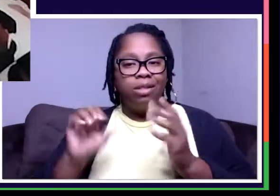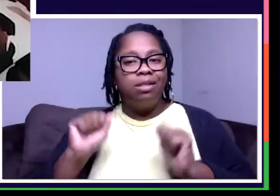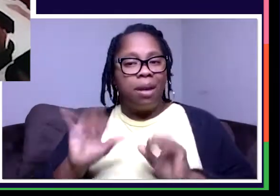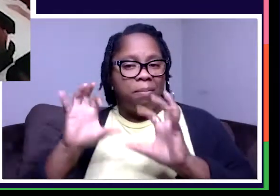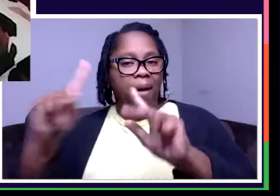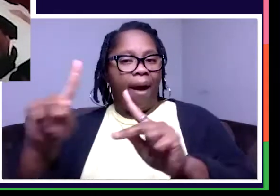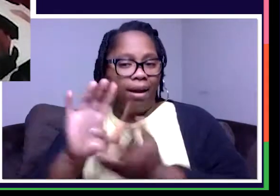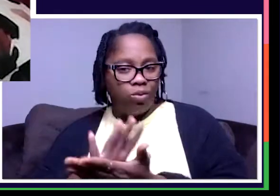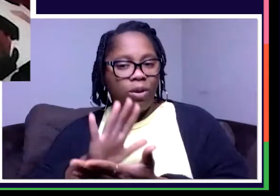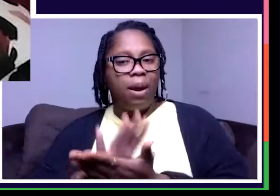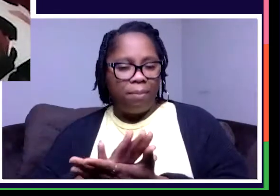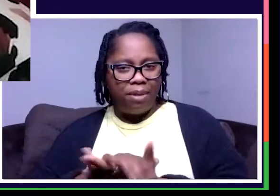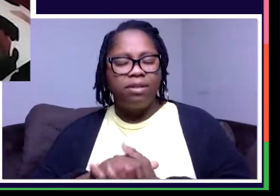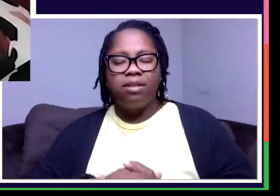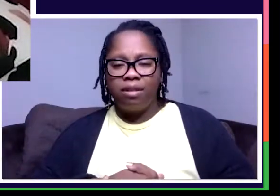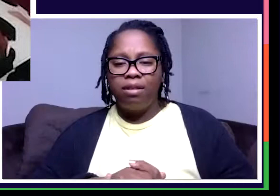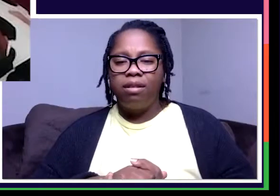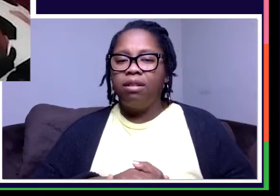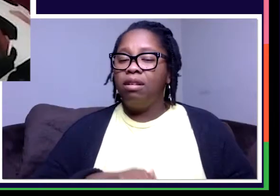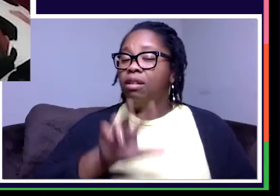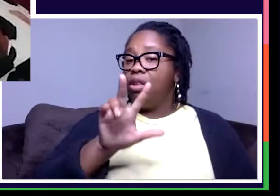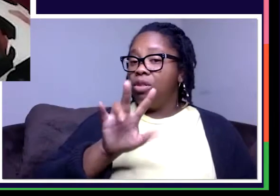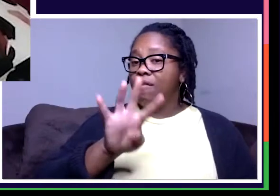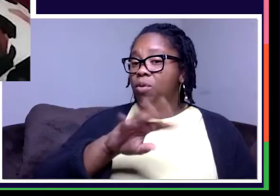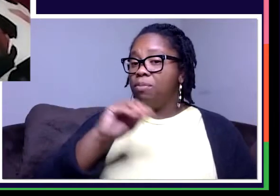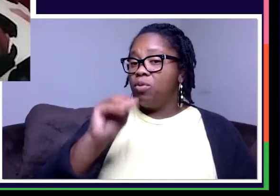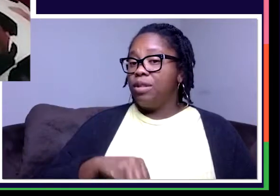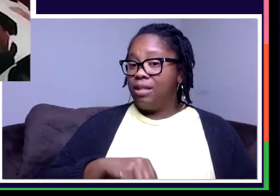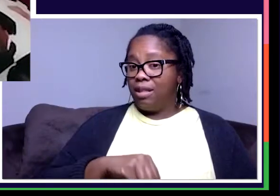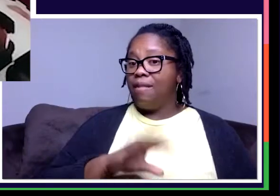when students are able to return to campus.